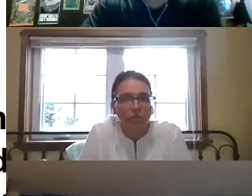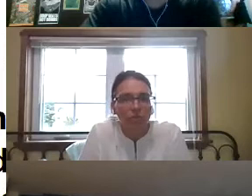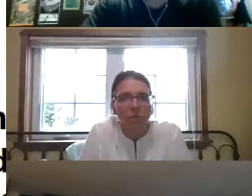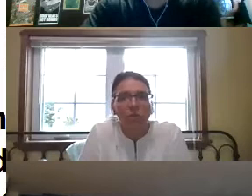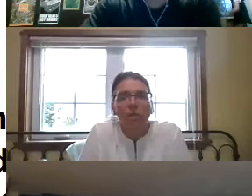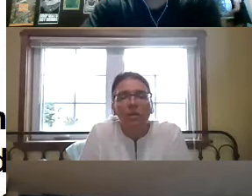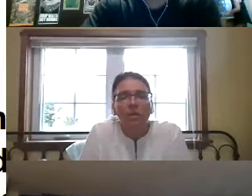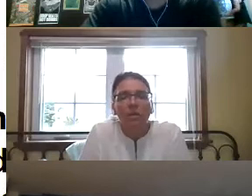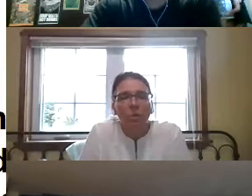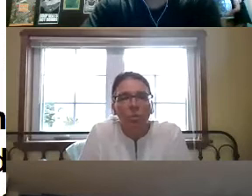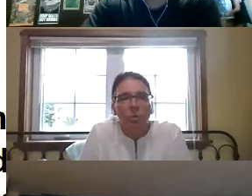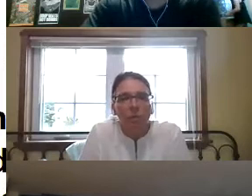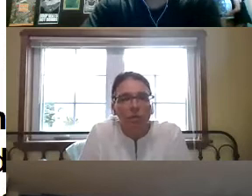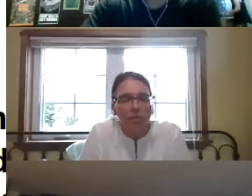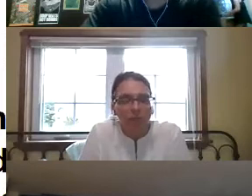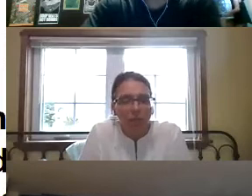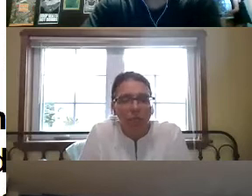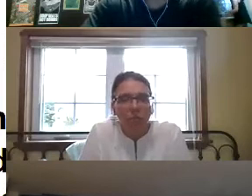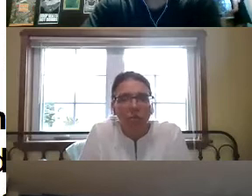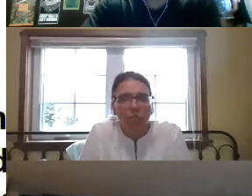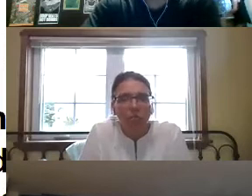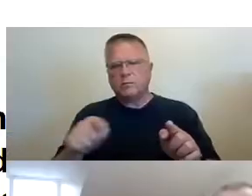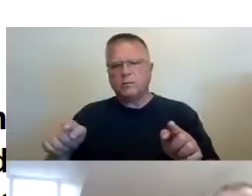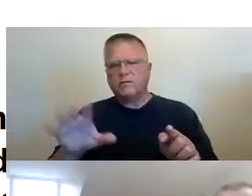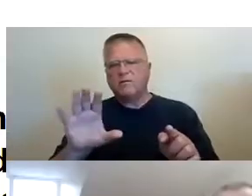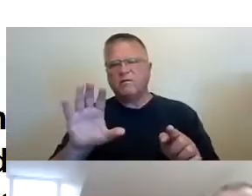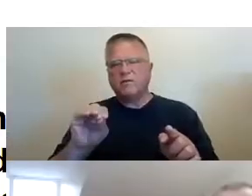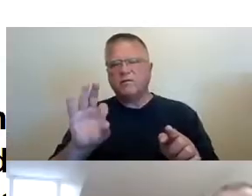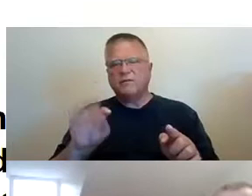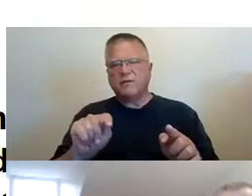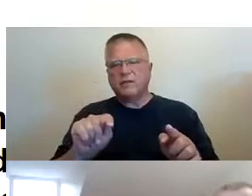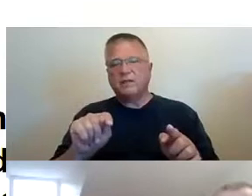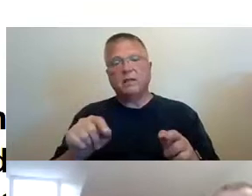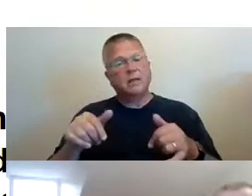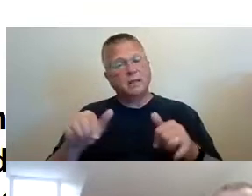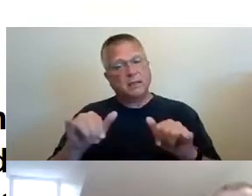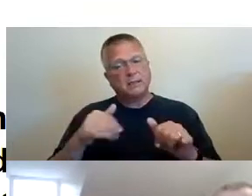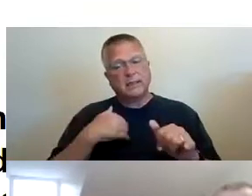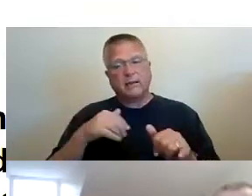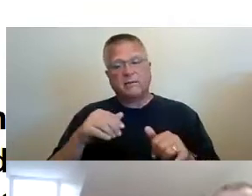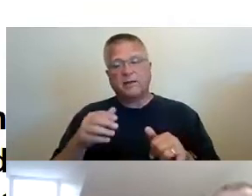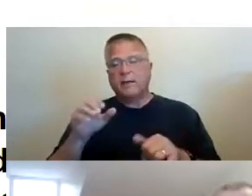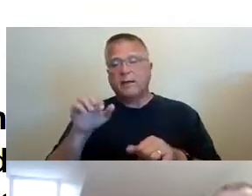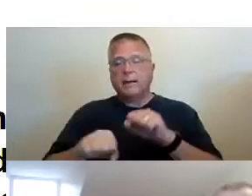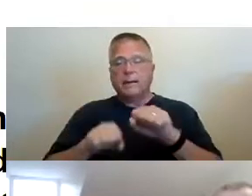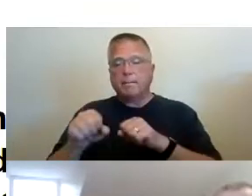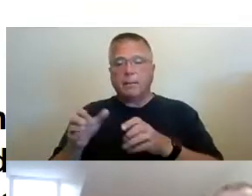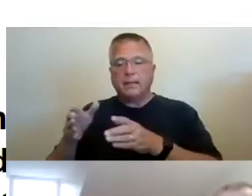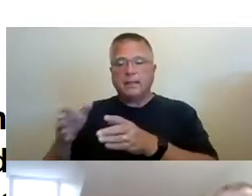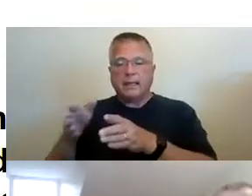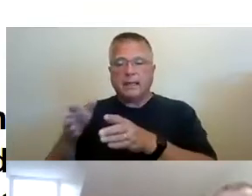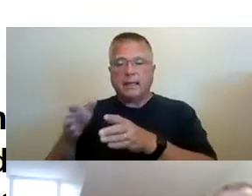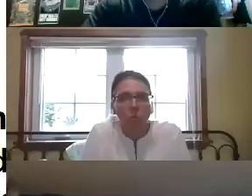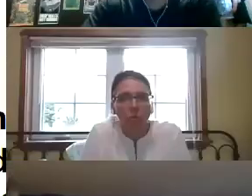60 feet. In width, it does have an existing 6-foot bike lanes in that segment from the